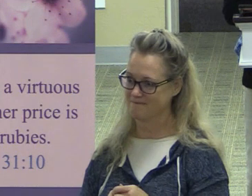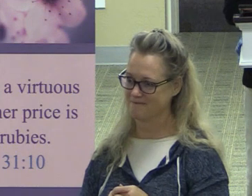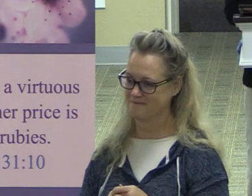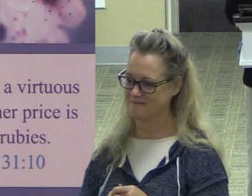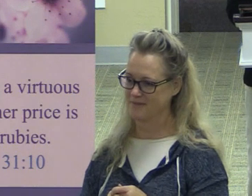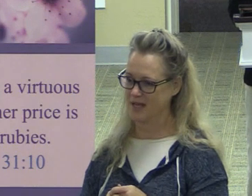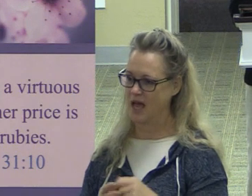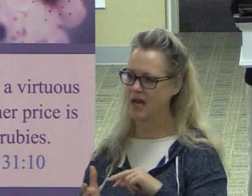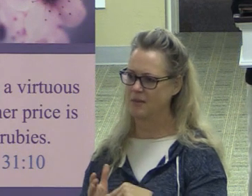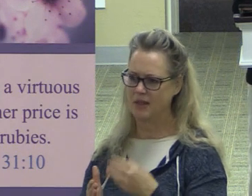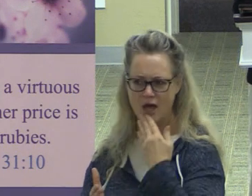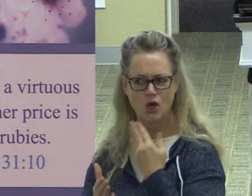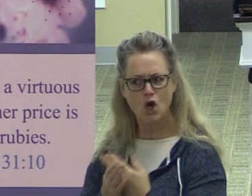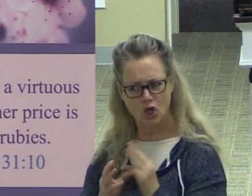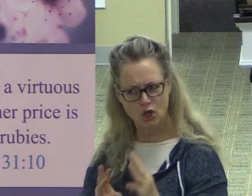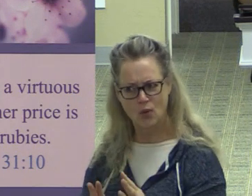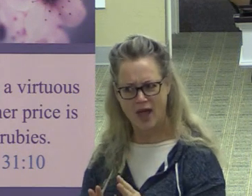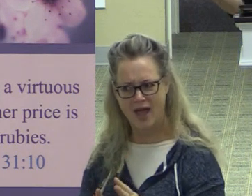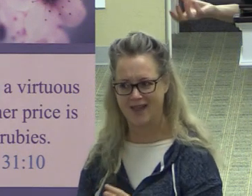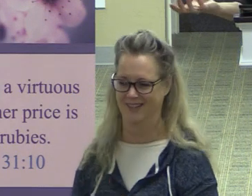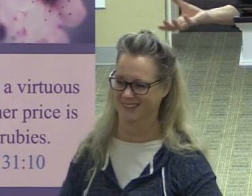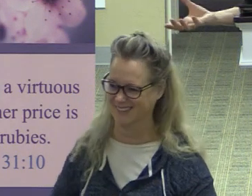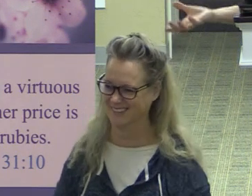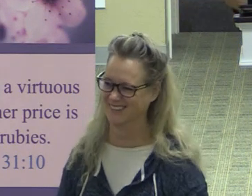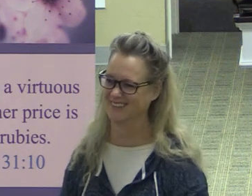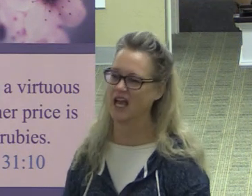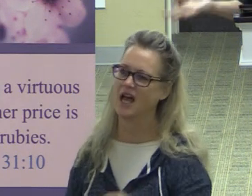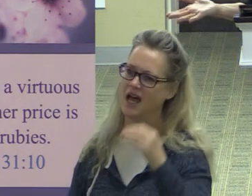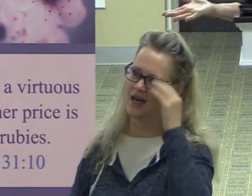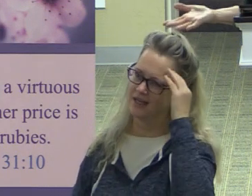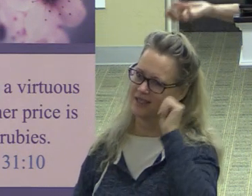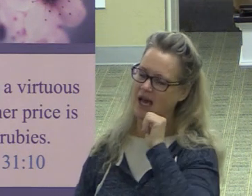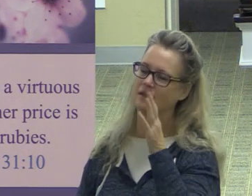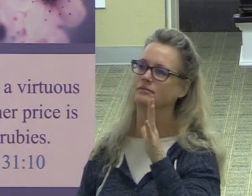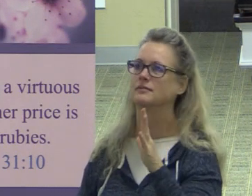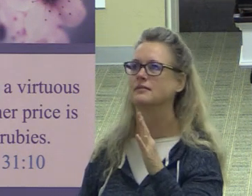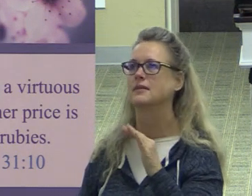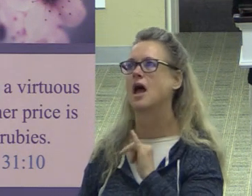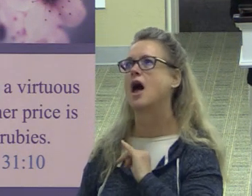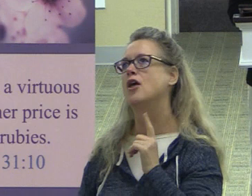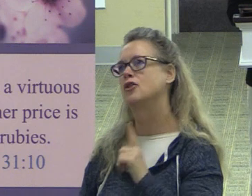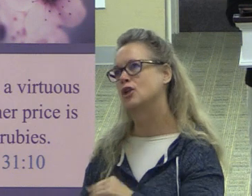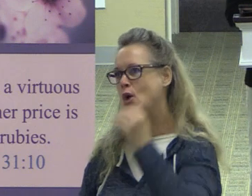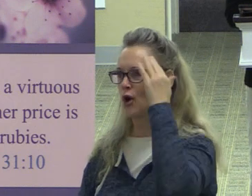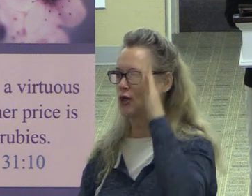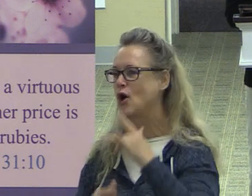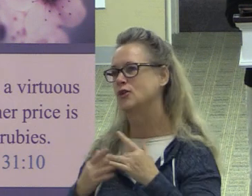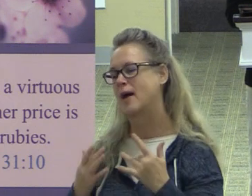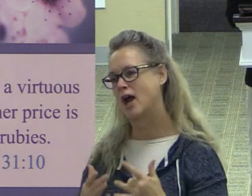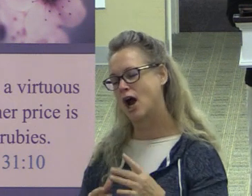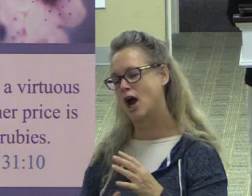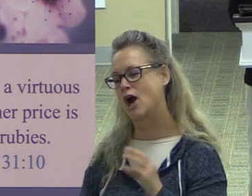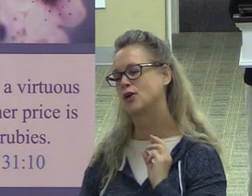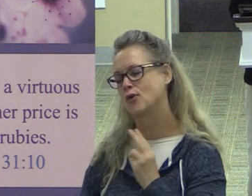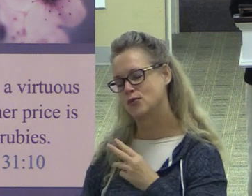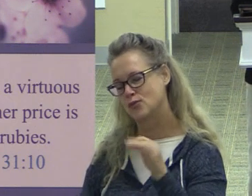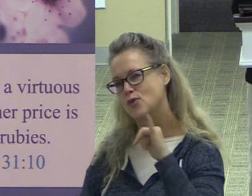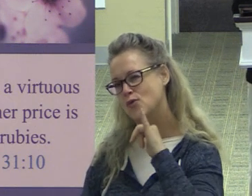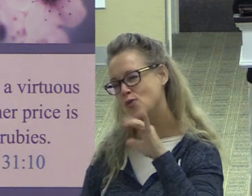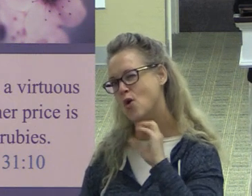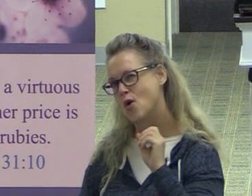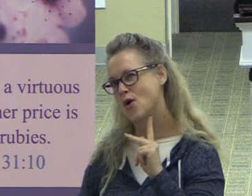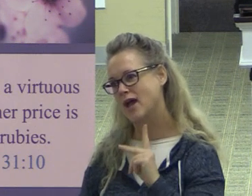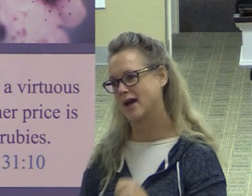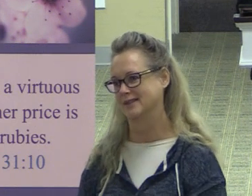And I mean that in a good way, not the Lord knows my heart, I'm okay. We're not okay, but the Lord does know your heart when you are trying to